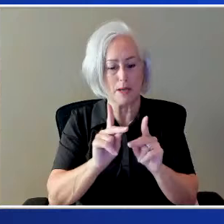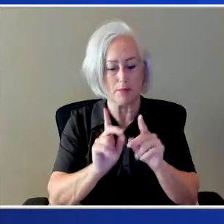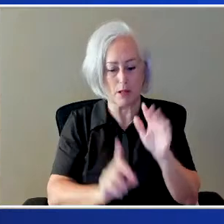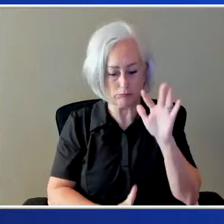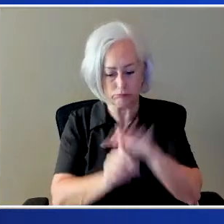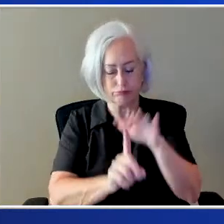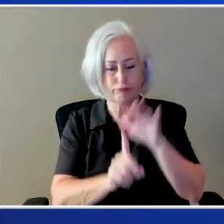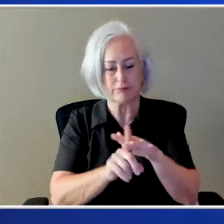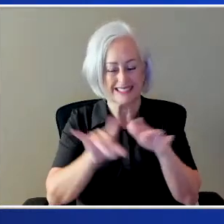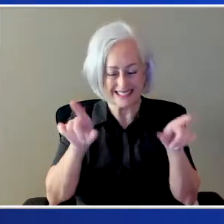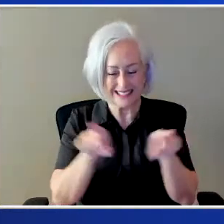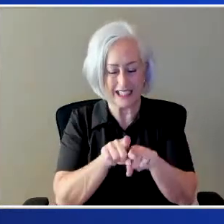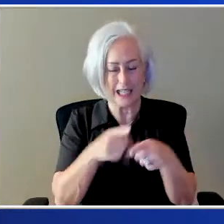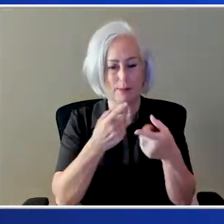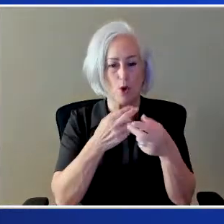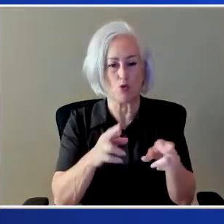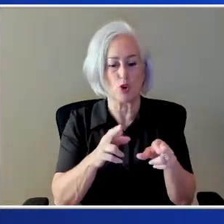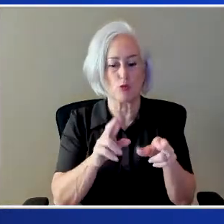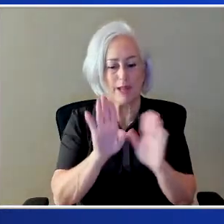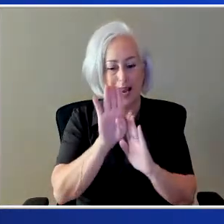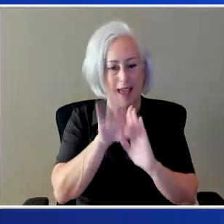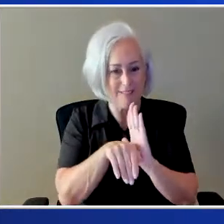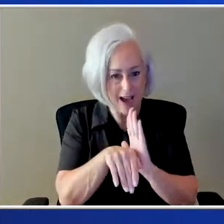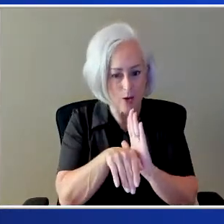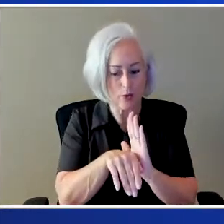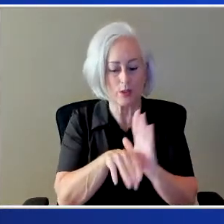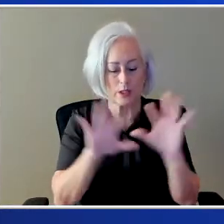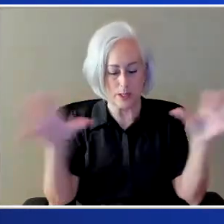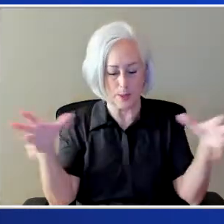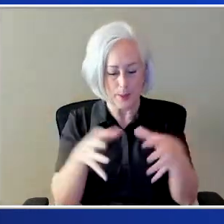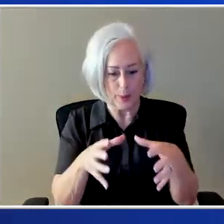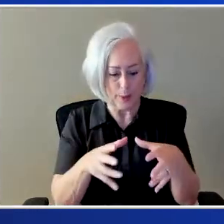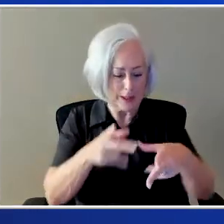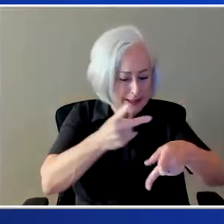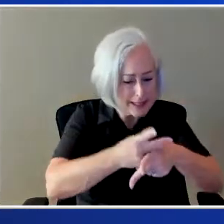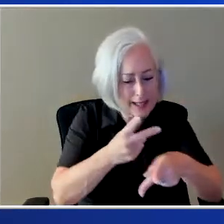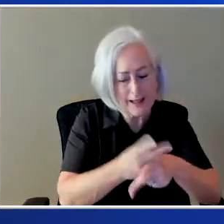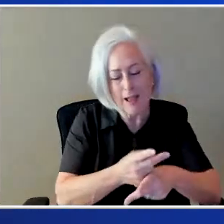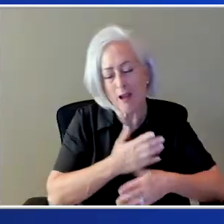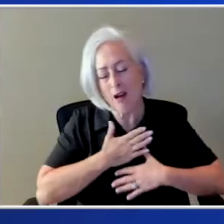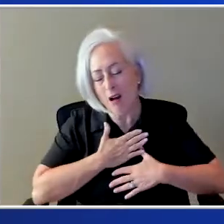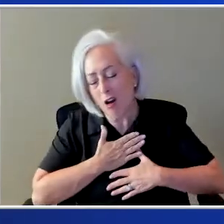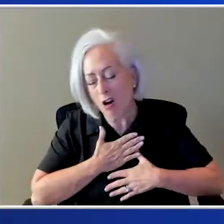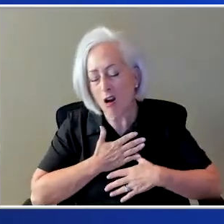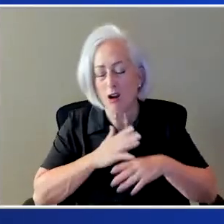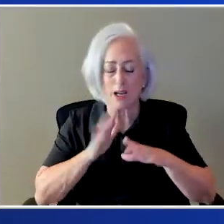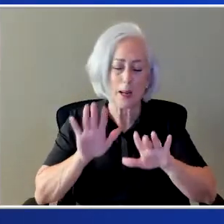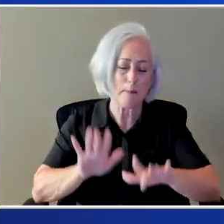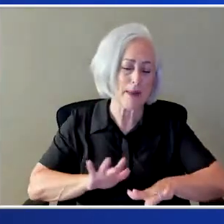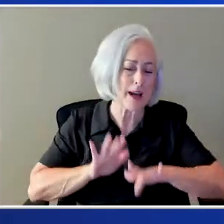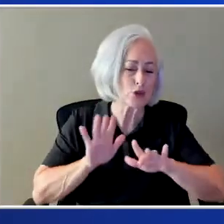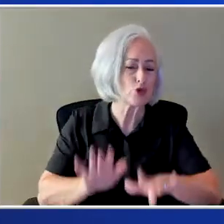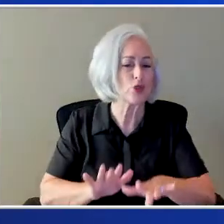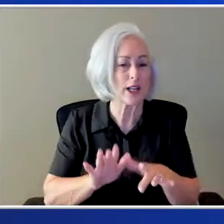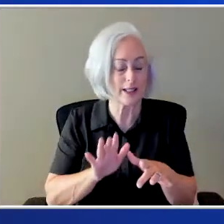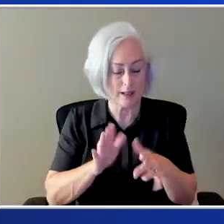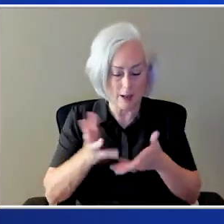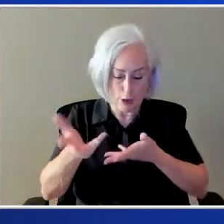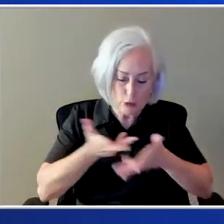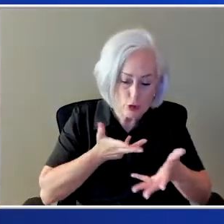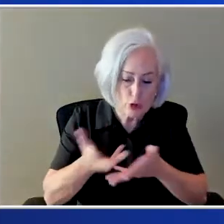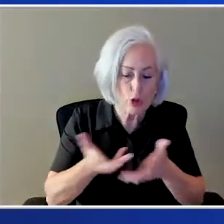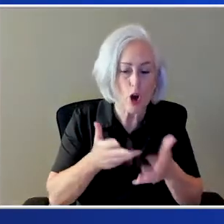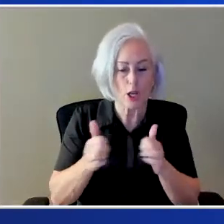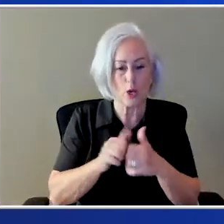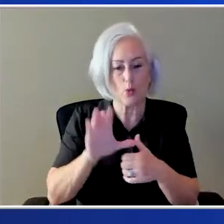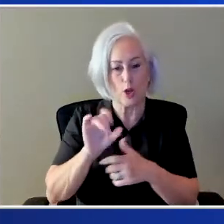the nurses just were so caring and compassionate, and always talking to Kurt and talking him